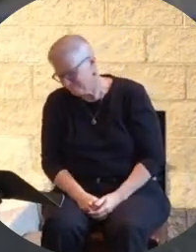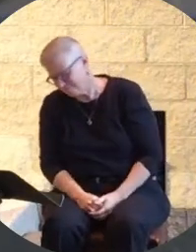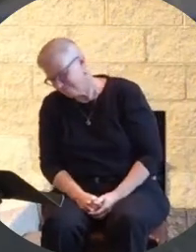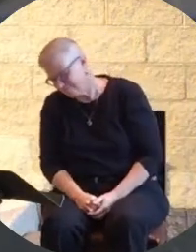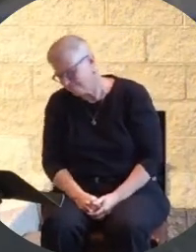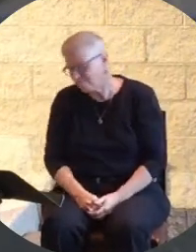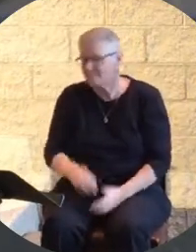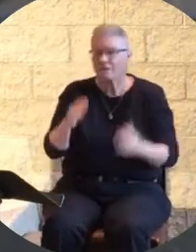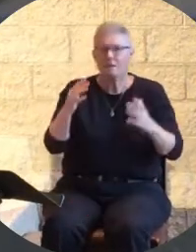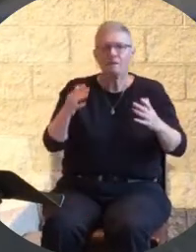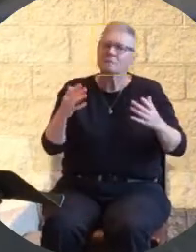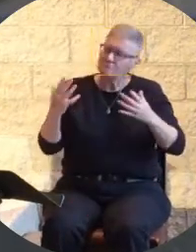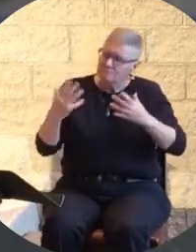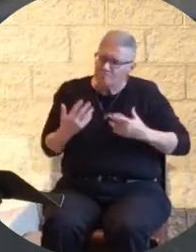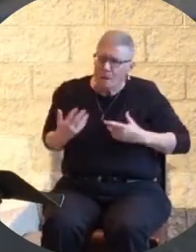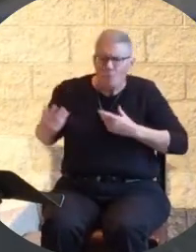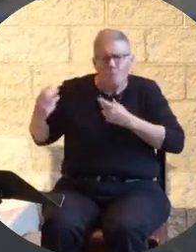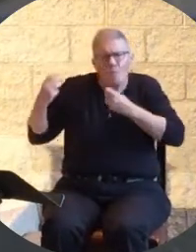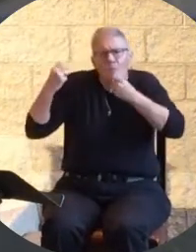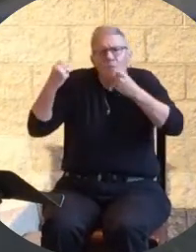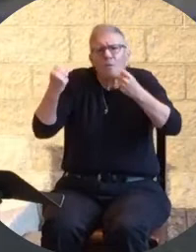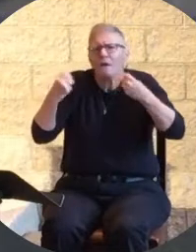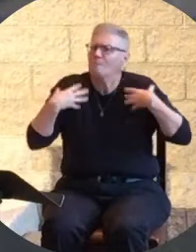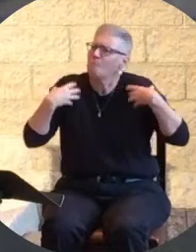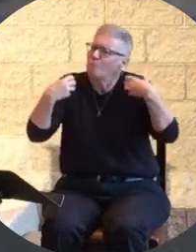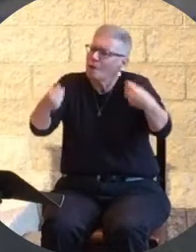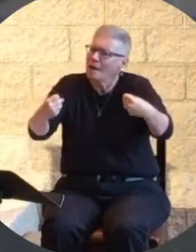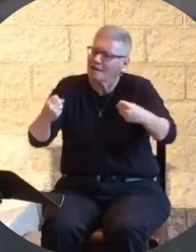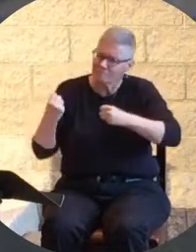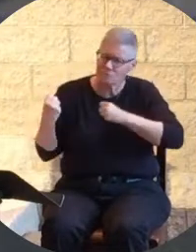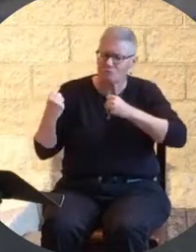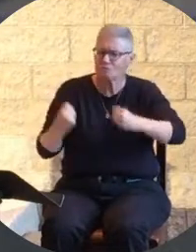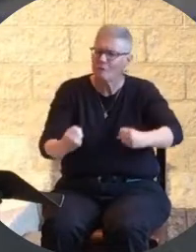To be bold, to be brave,